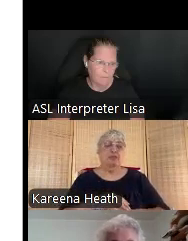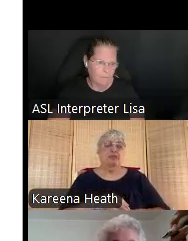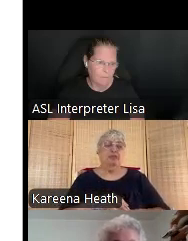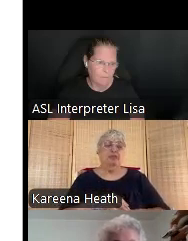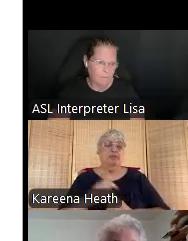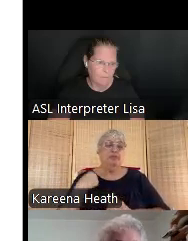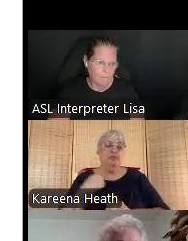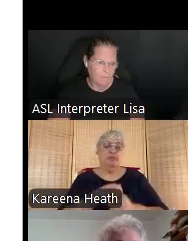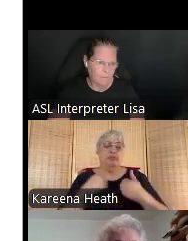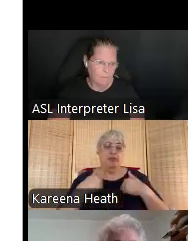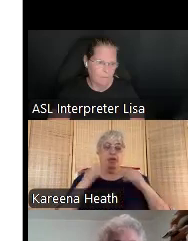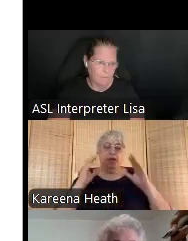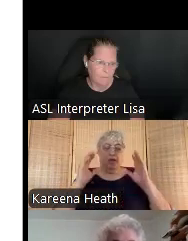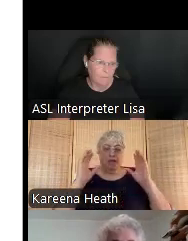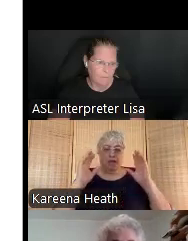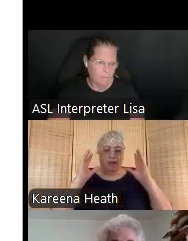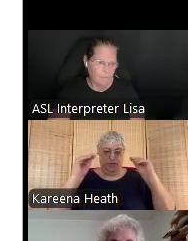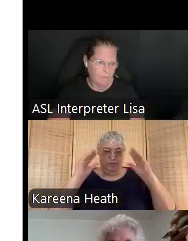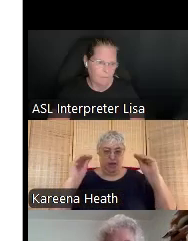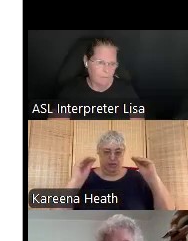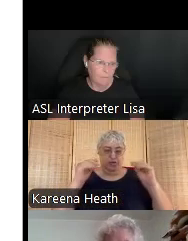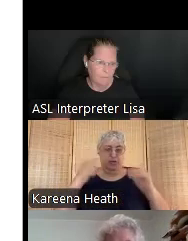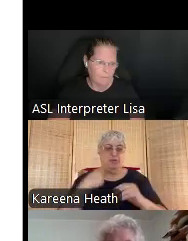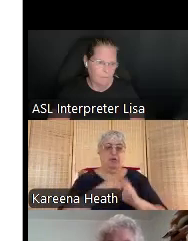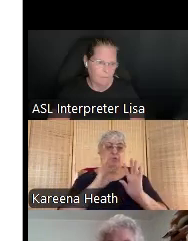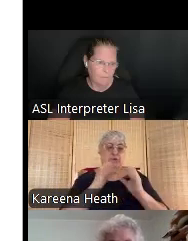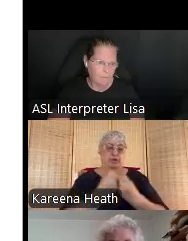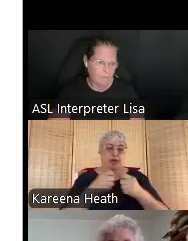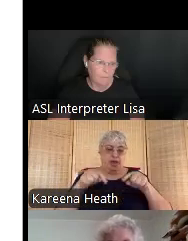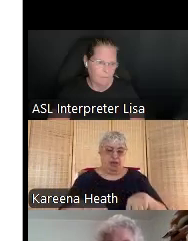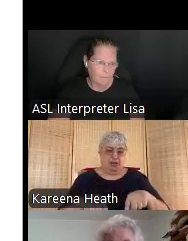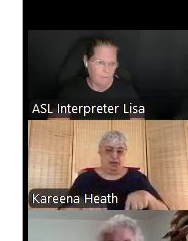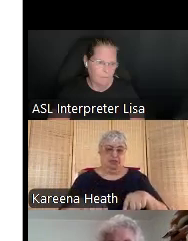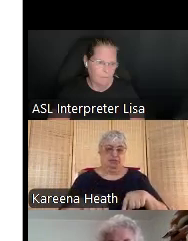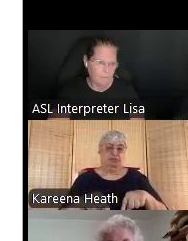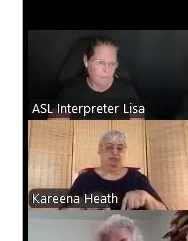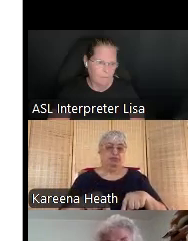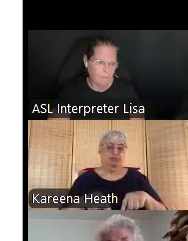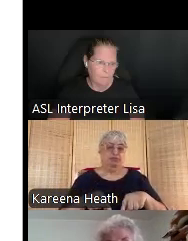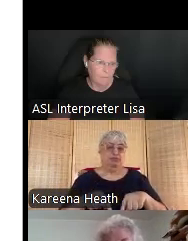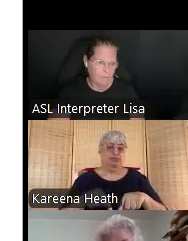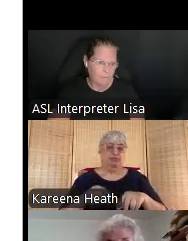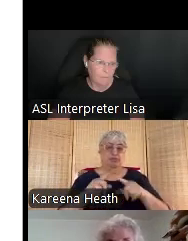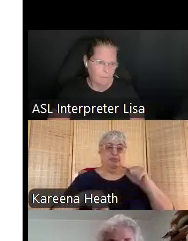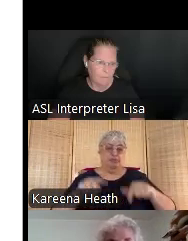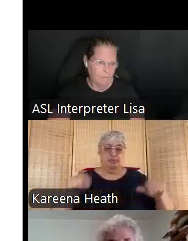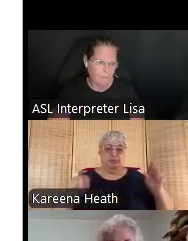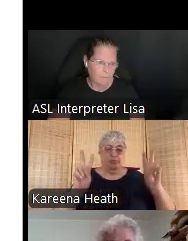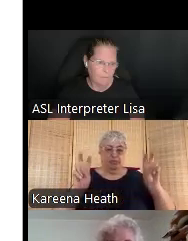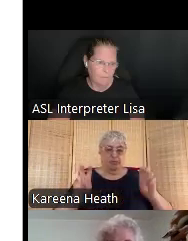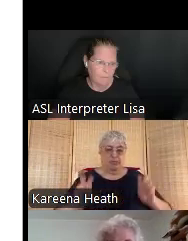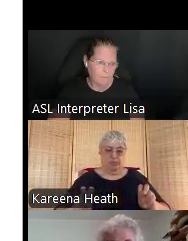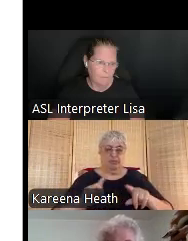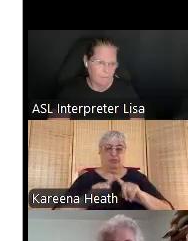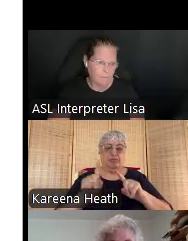Then we do have our education component. So we do workshops such as this for and you know, wide variety of topics in various